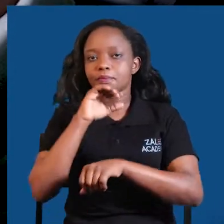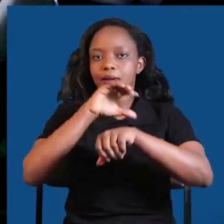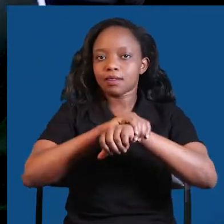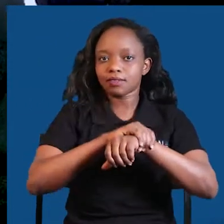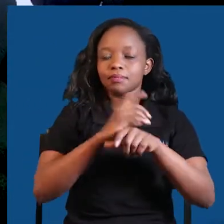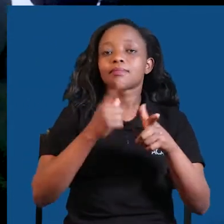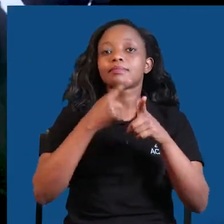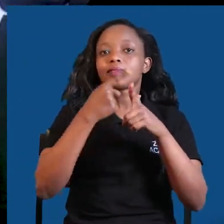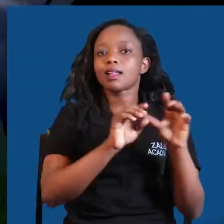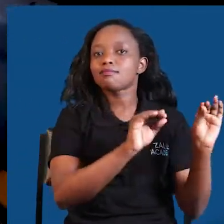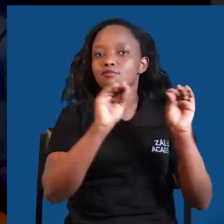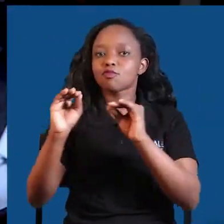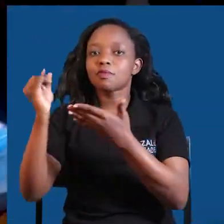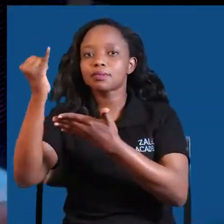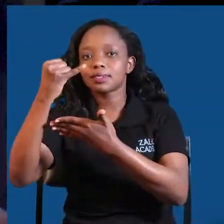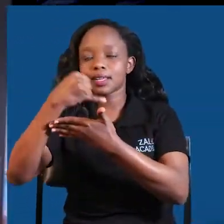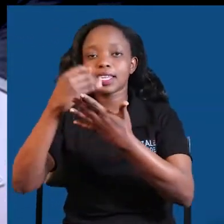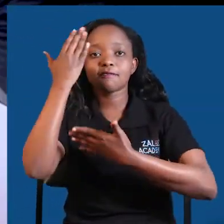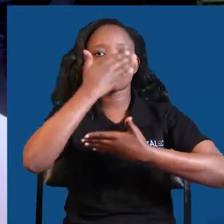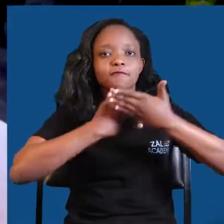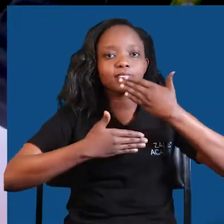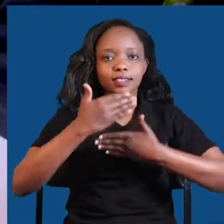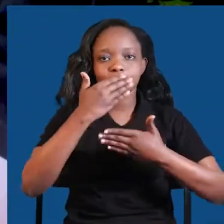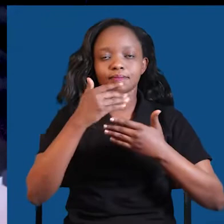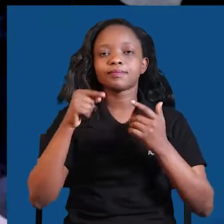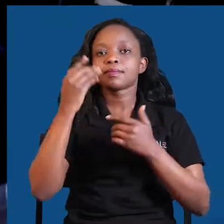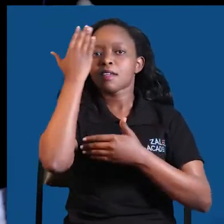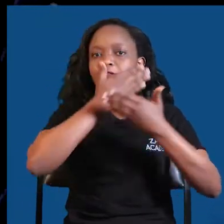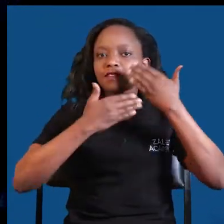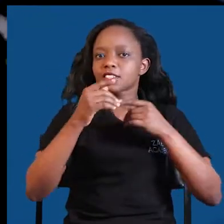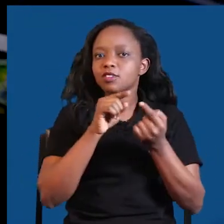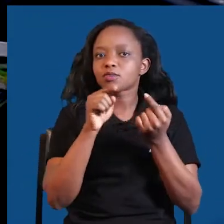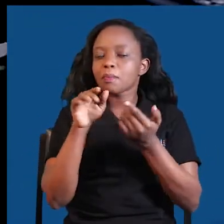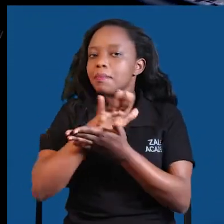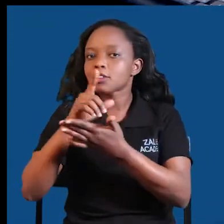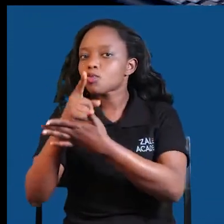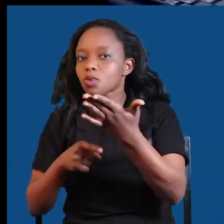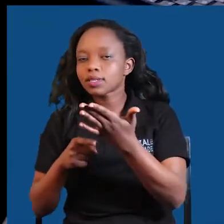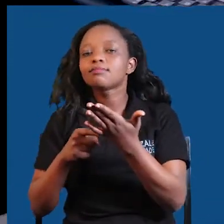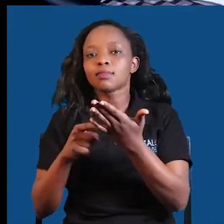gathered those requirements, now you get to the designing phase. So the designing is now